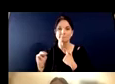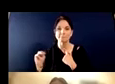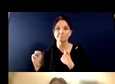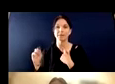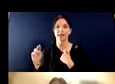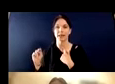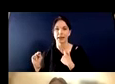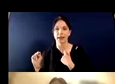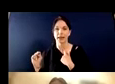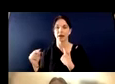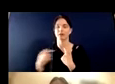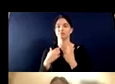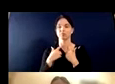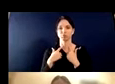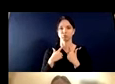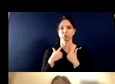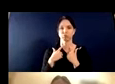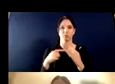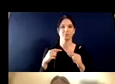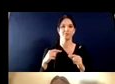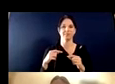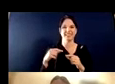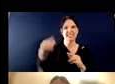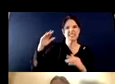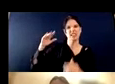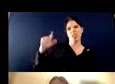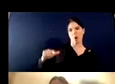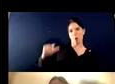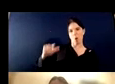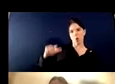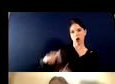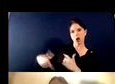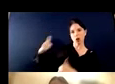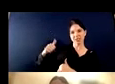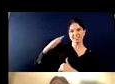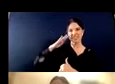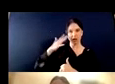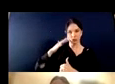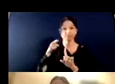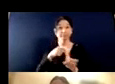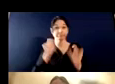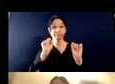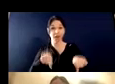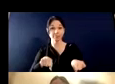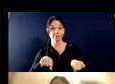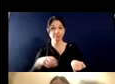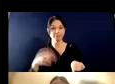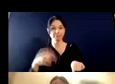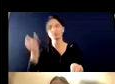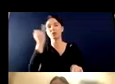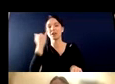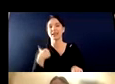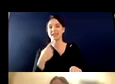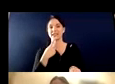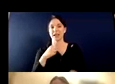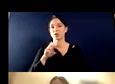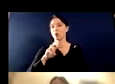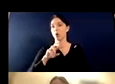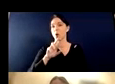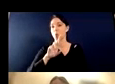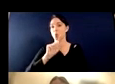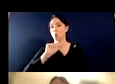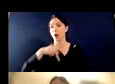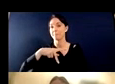enough for them to hear. So if I were speaking to this child and I said the word rap, R-A-P,